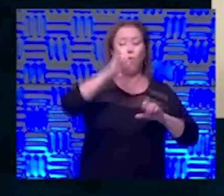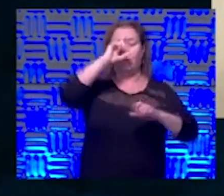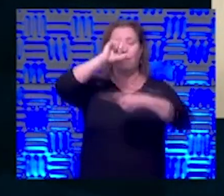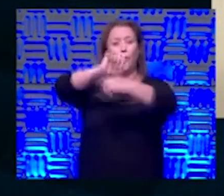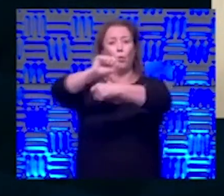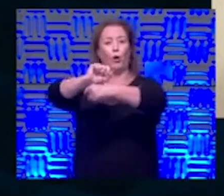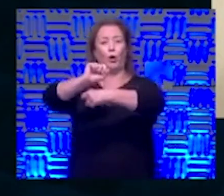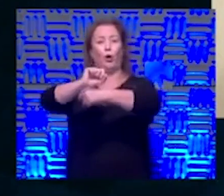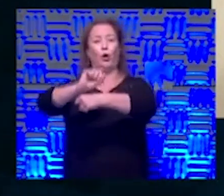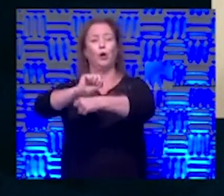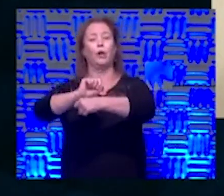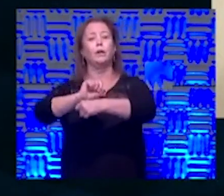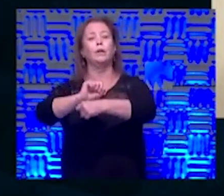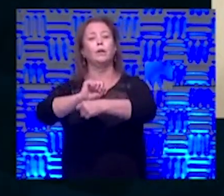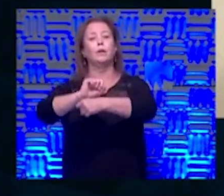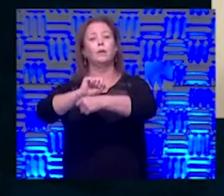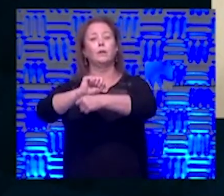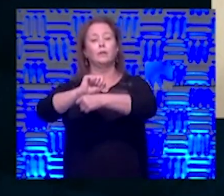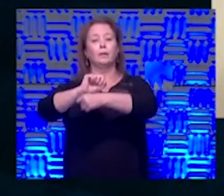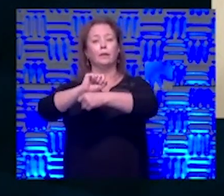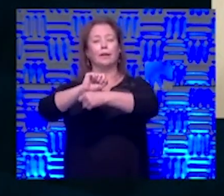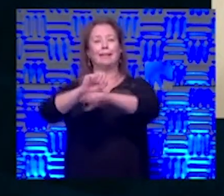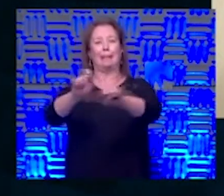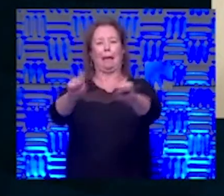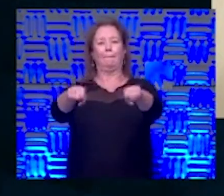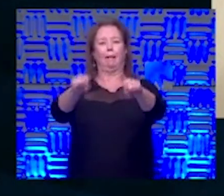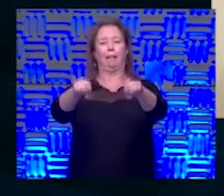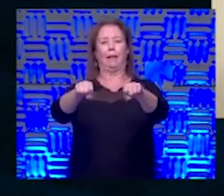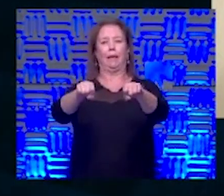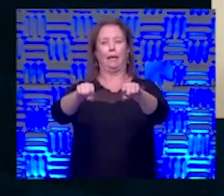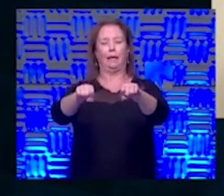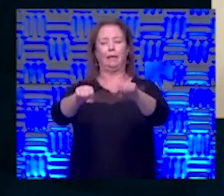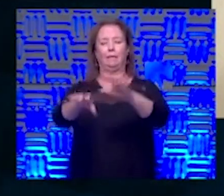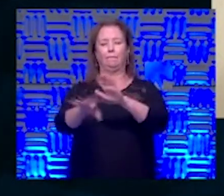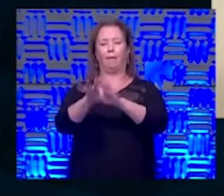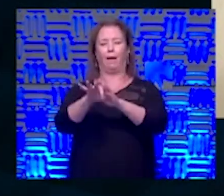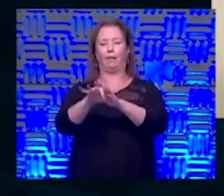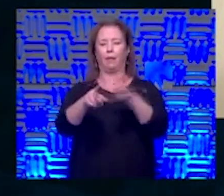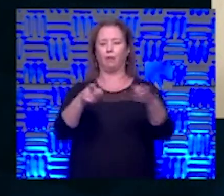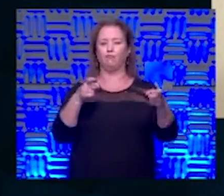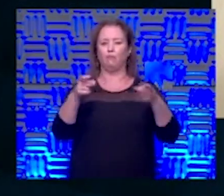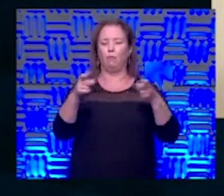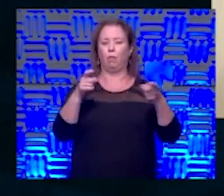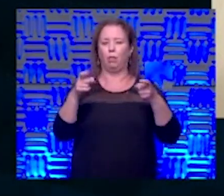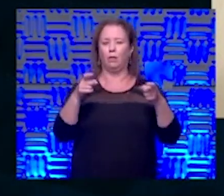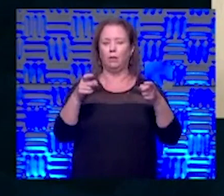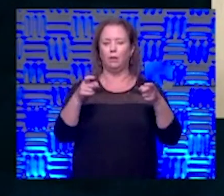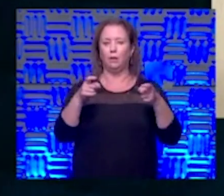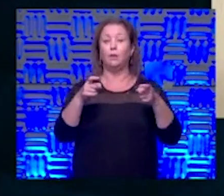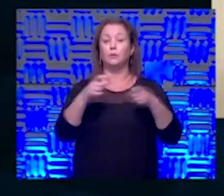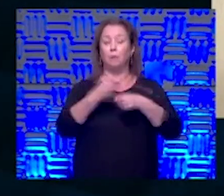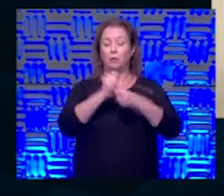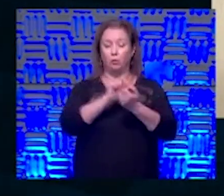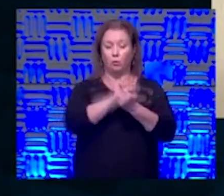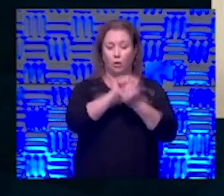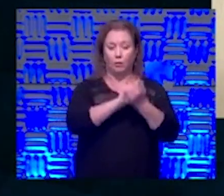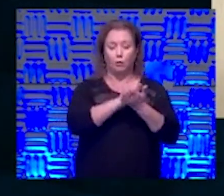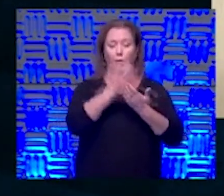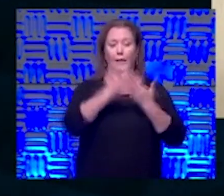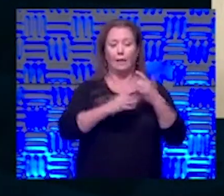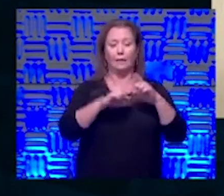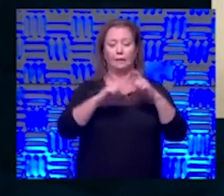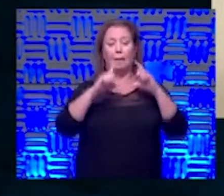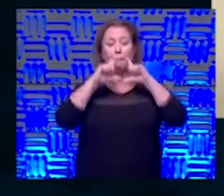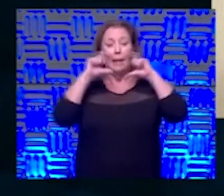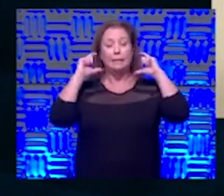getting the ability to find the things that we have control over. So making sure that we have our hand hygiene, making sure we have our mask,